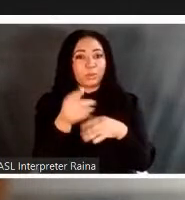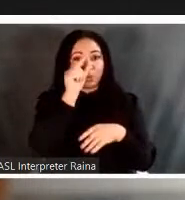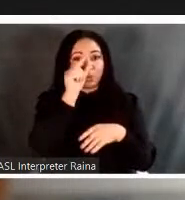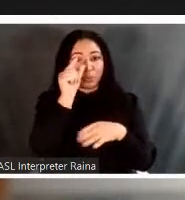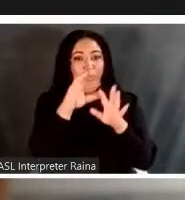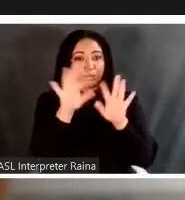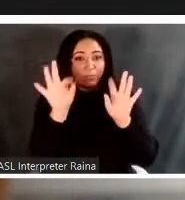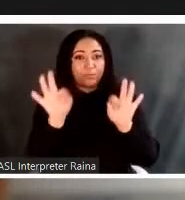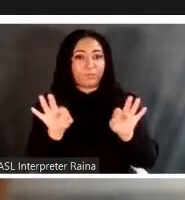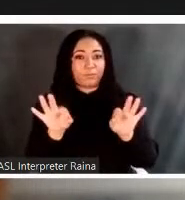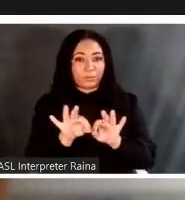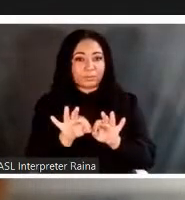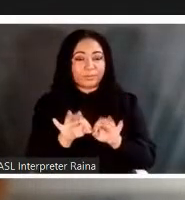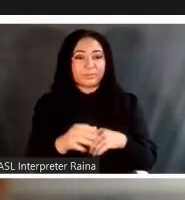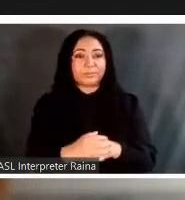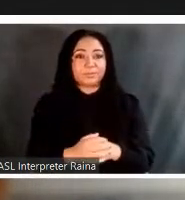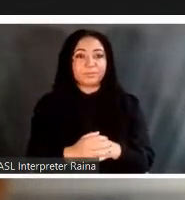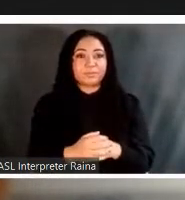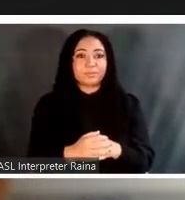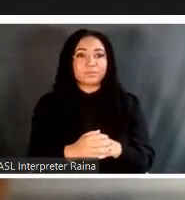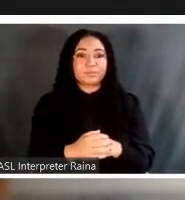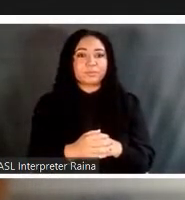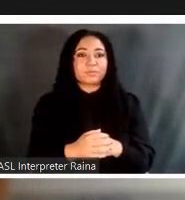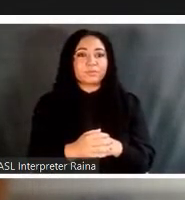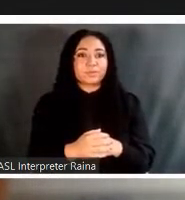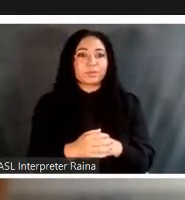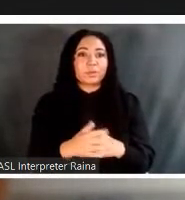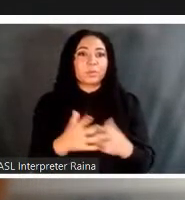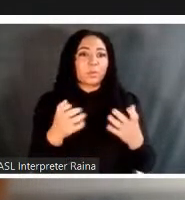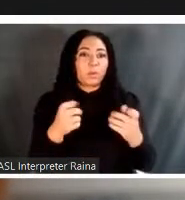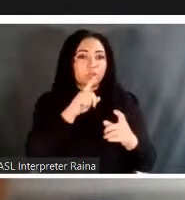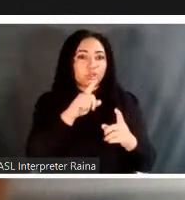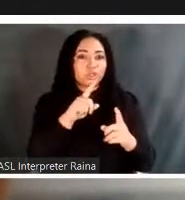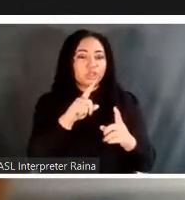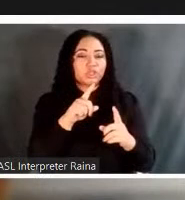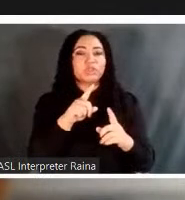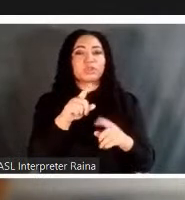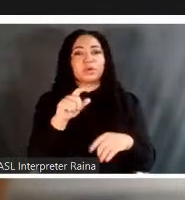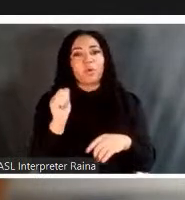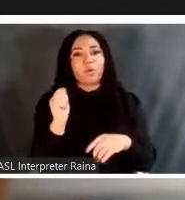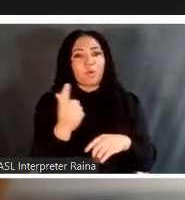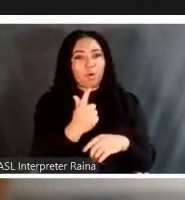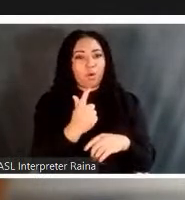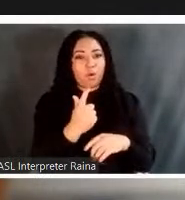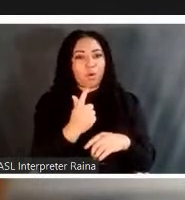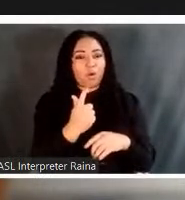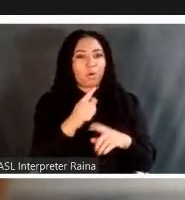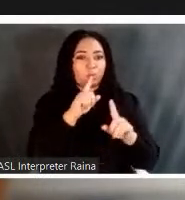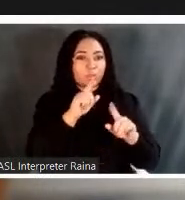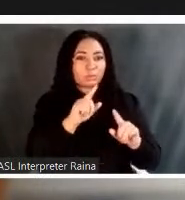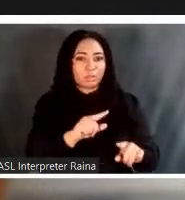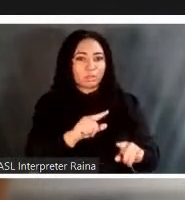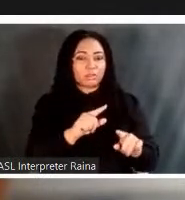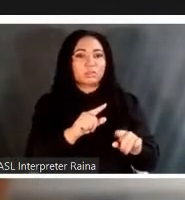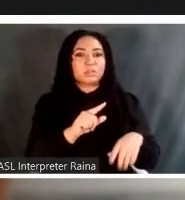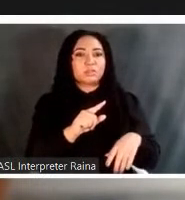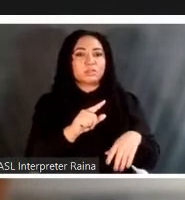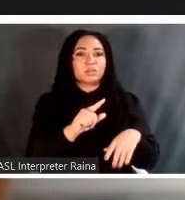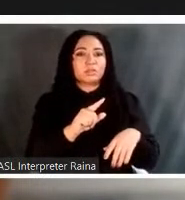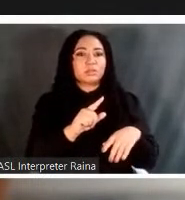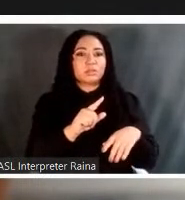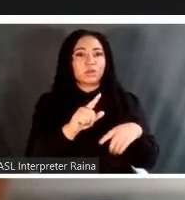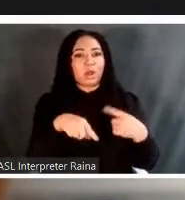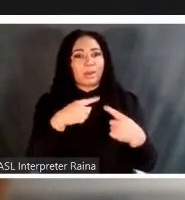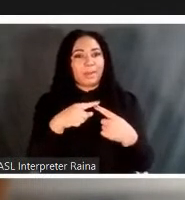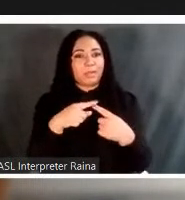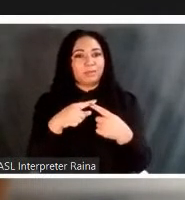reminder, to ensure that we adhere to Bagley-Keene, workgroup members can only respond to comments that pertain to items